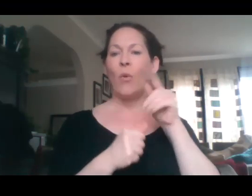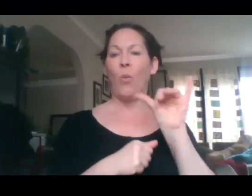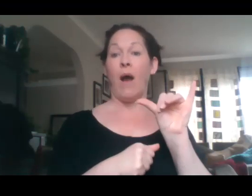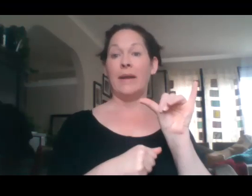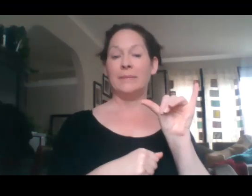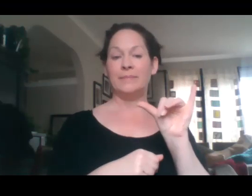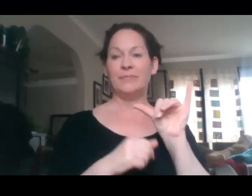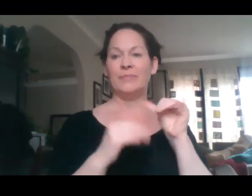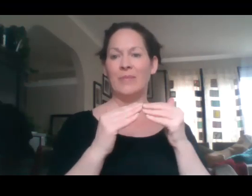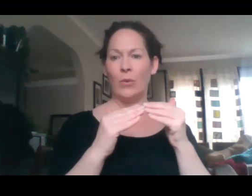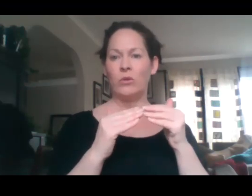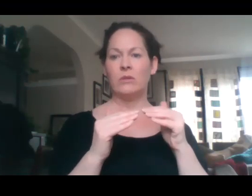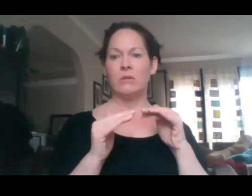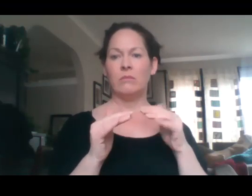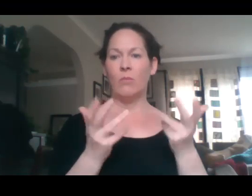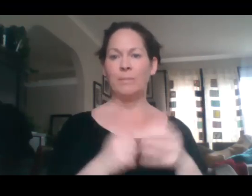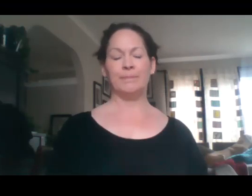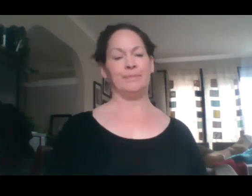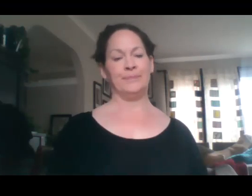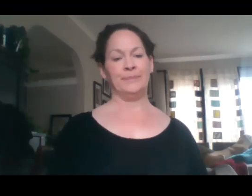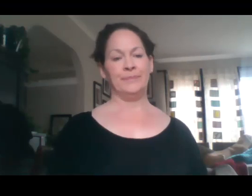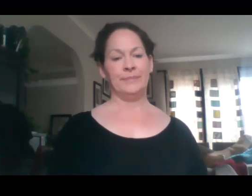I'll divide both sides by 2.